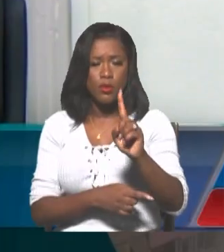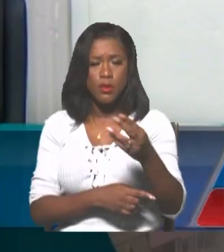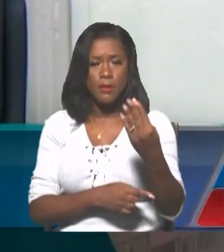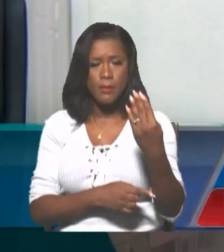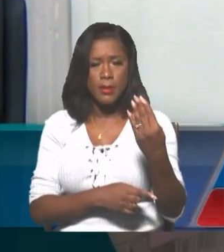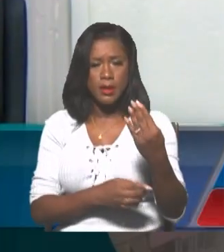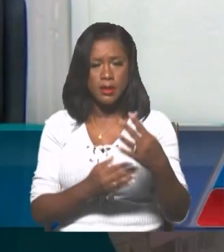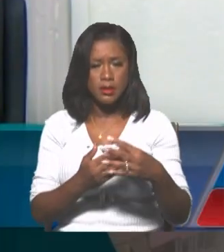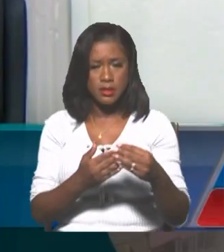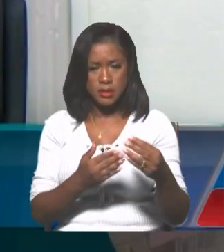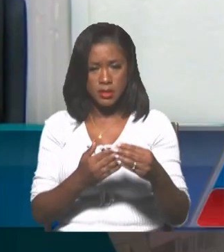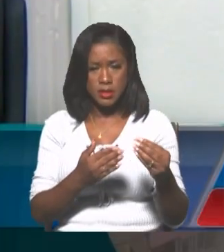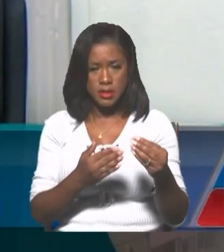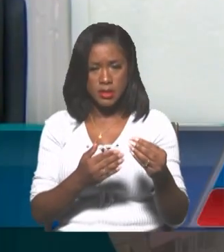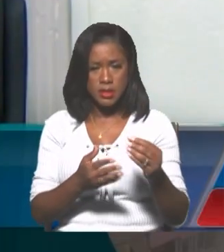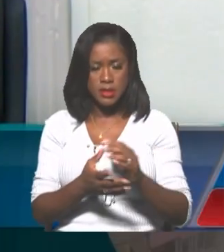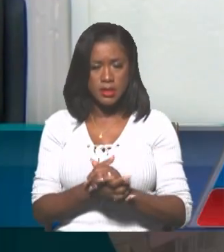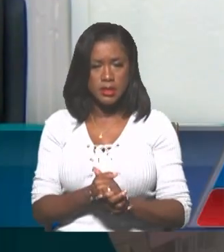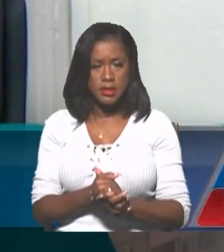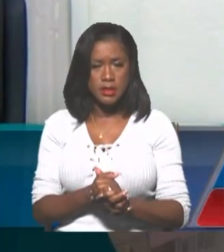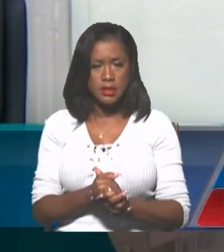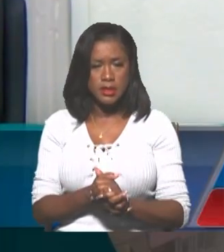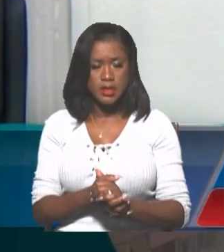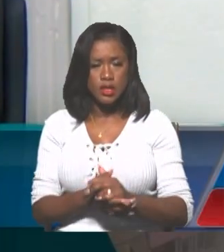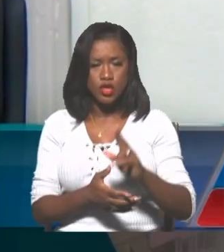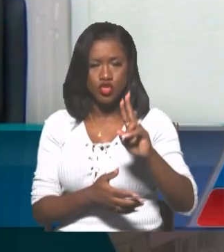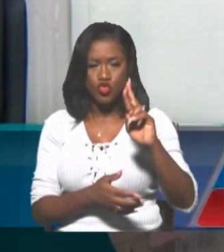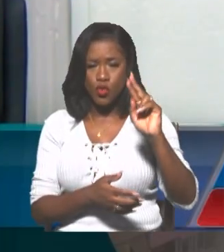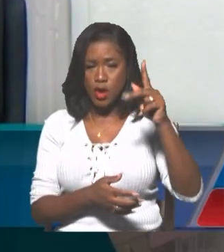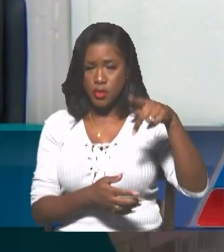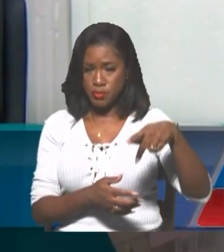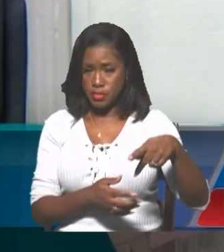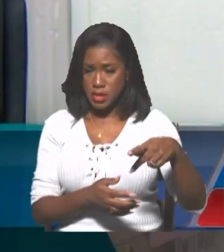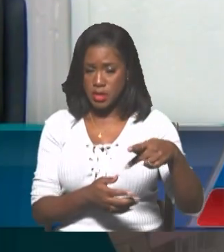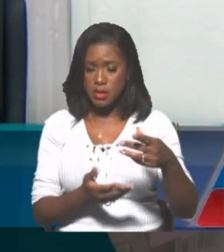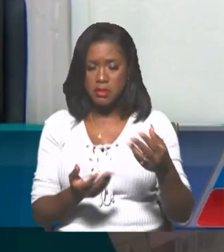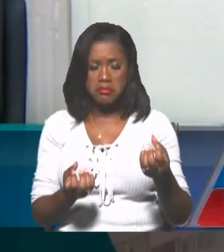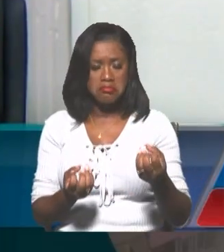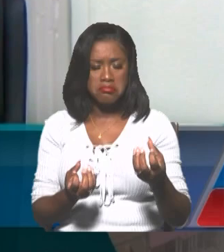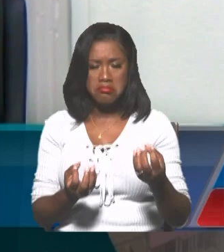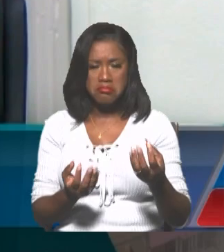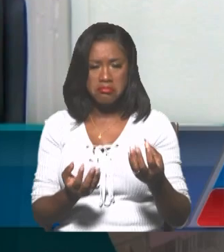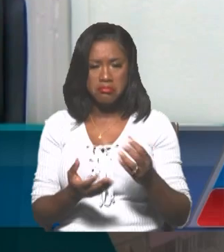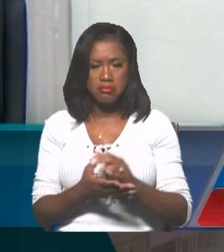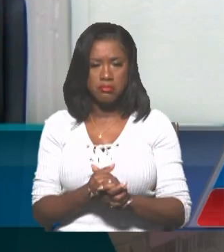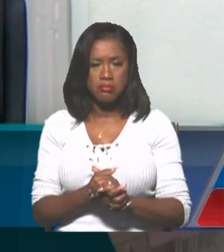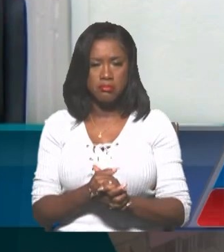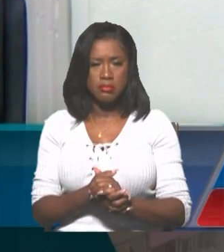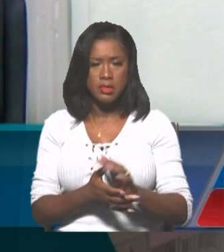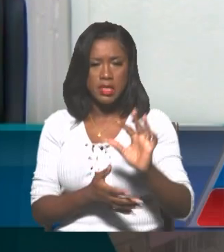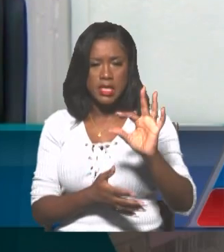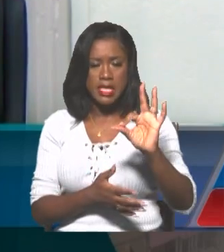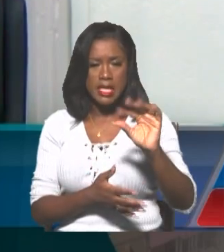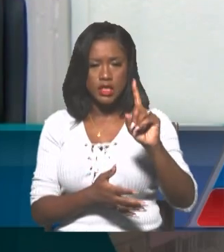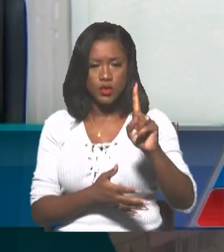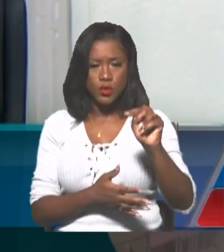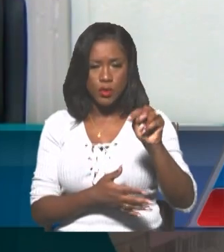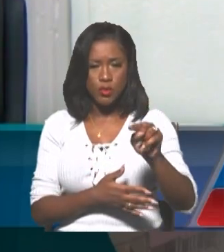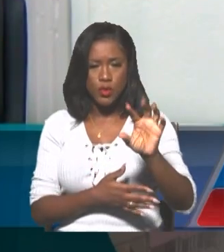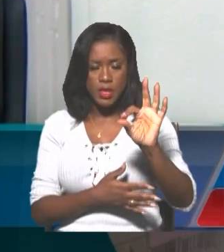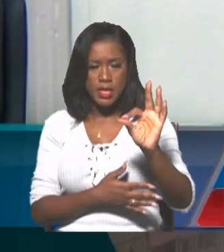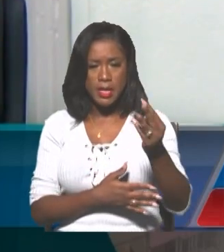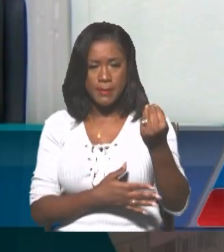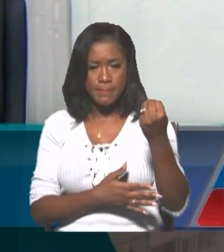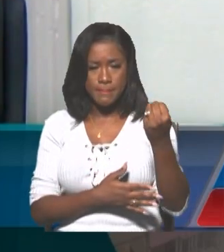billion. Unemployment relief program expenditure estimates amount to $91.9